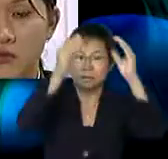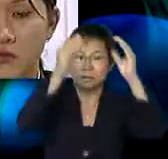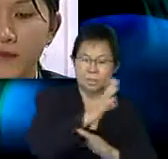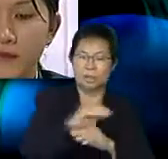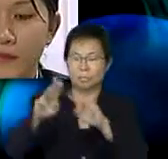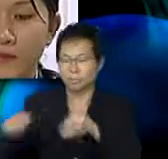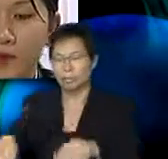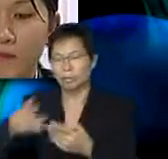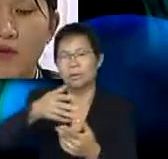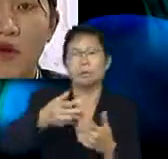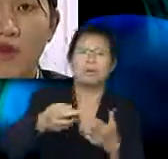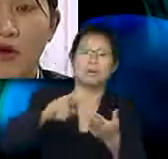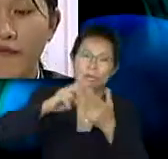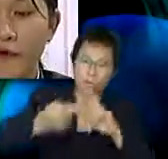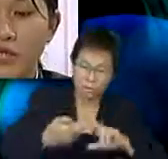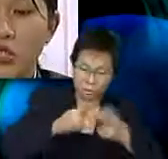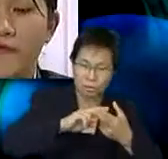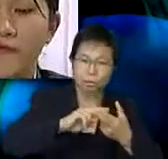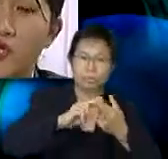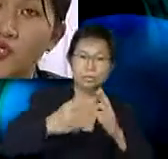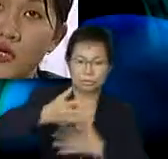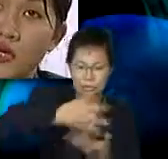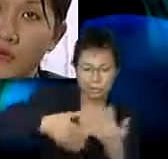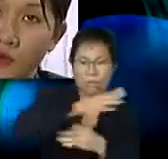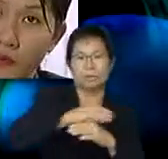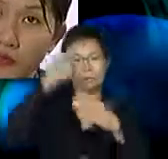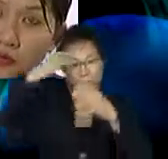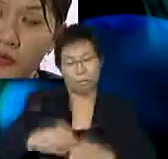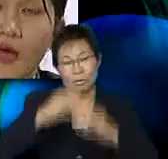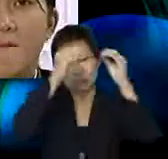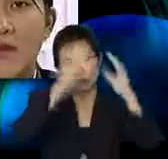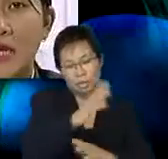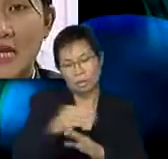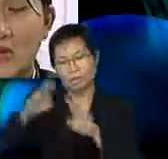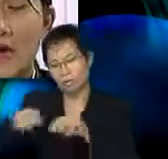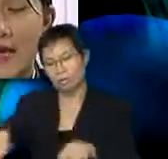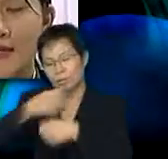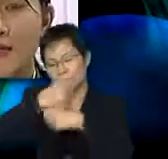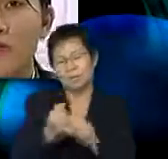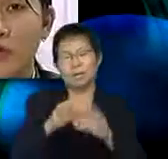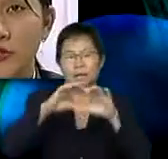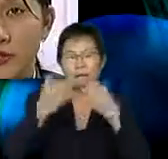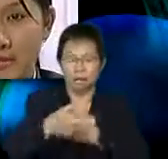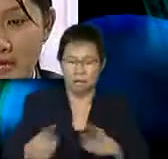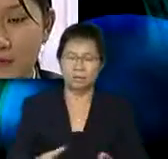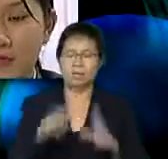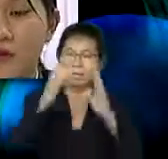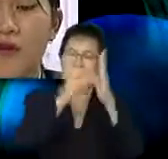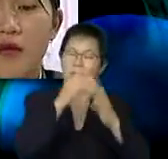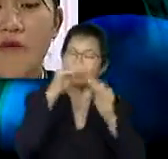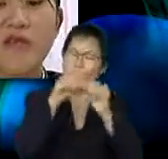relationship, build up the confidence of the teacher and pupils, make the classroom lessons more